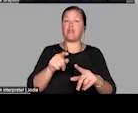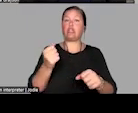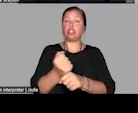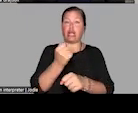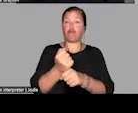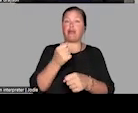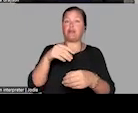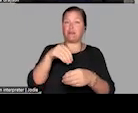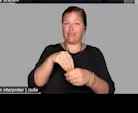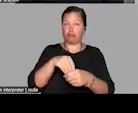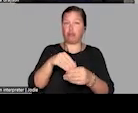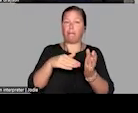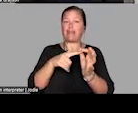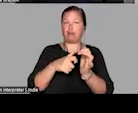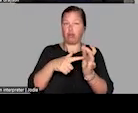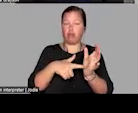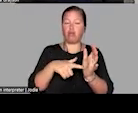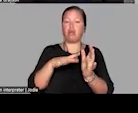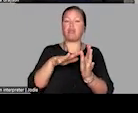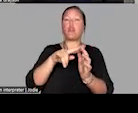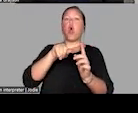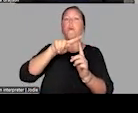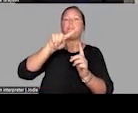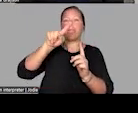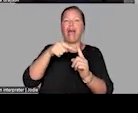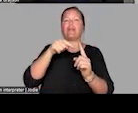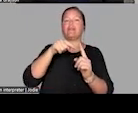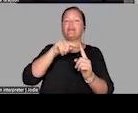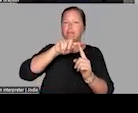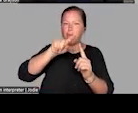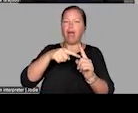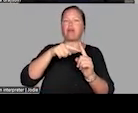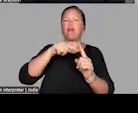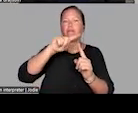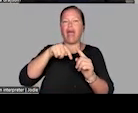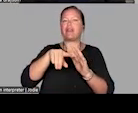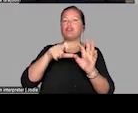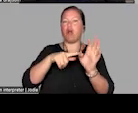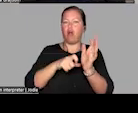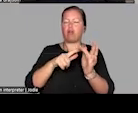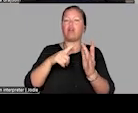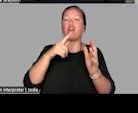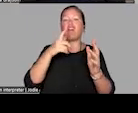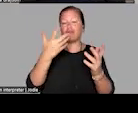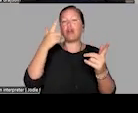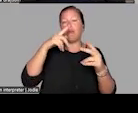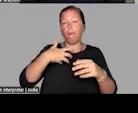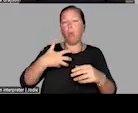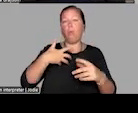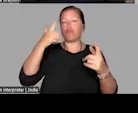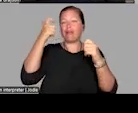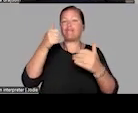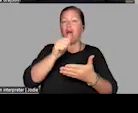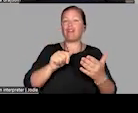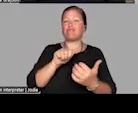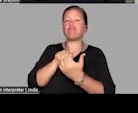materials is also going back into the cycle again. And increasingly, uh, creative artists are working with AI to